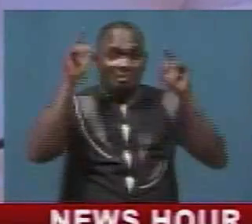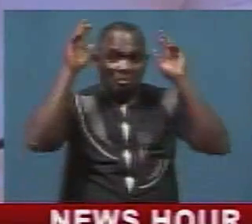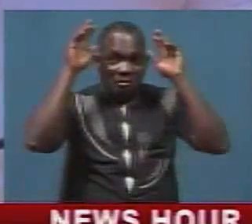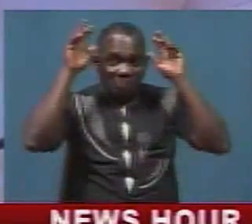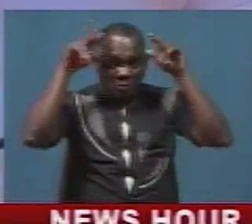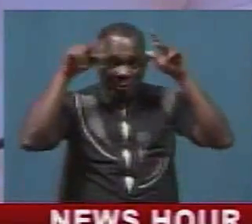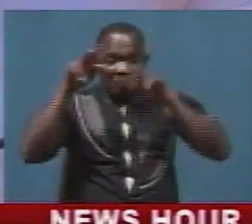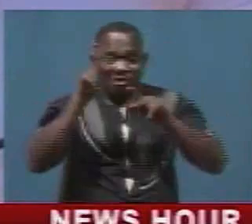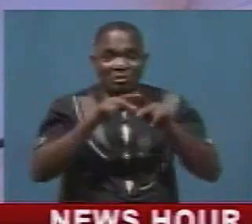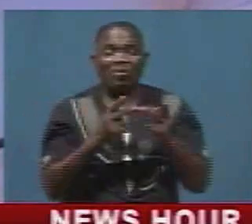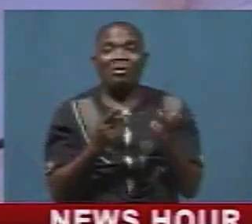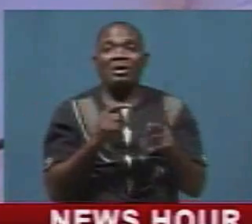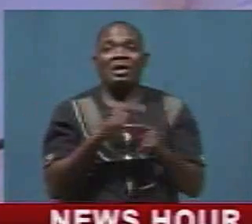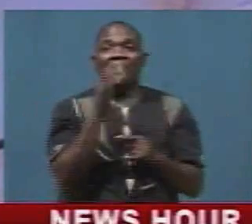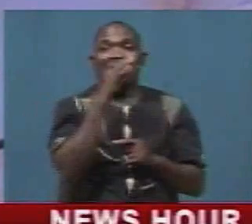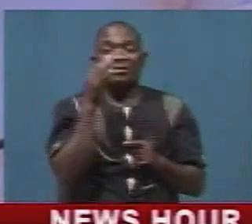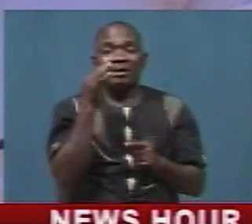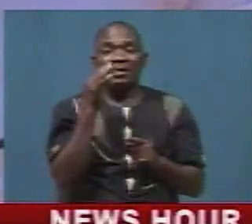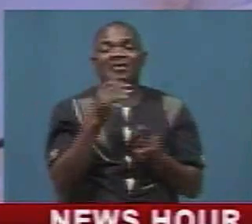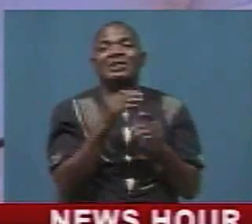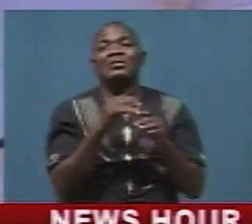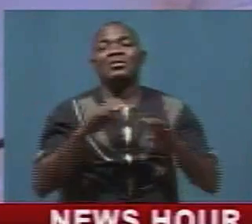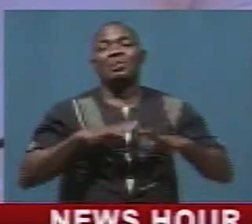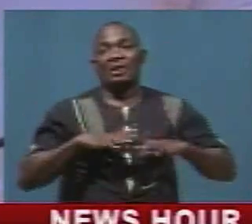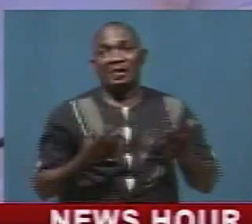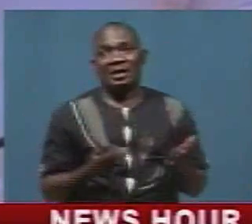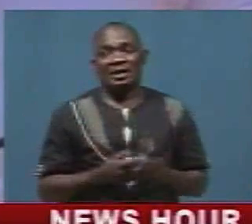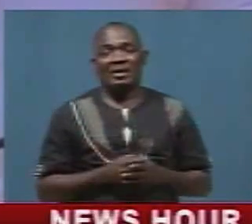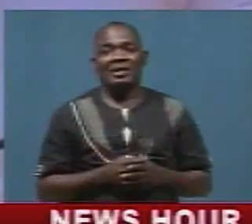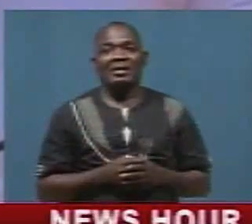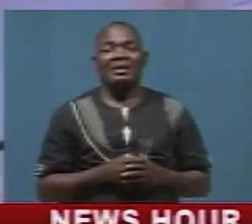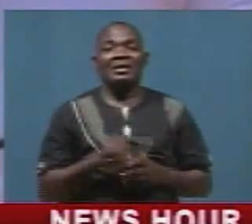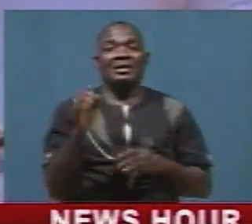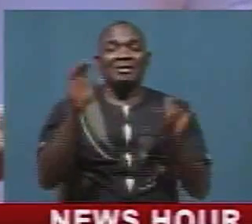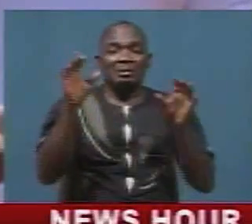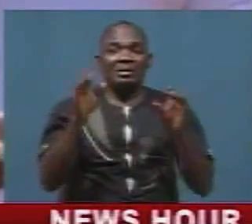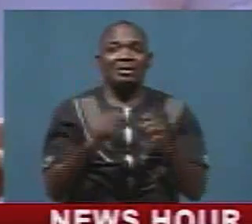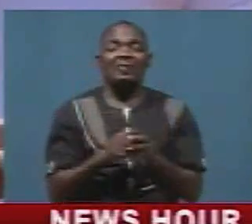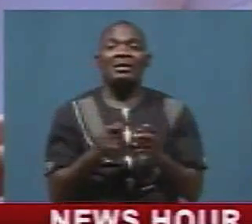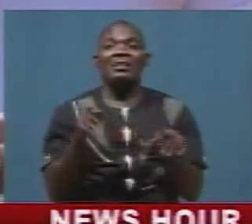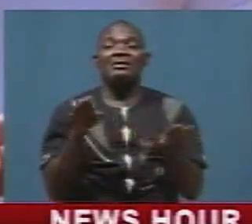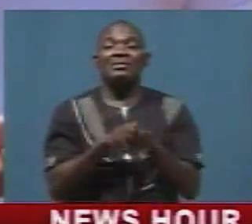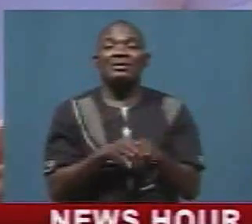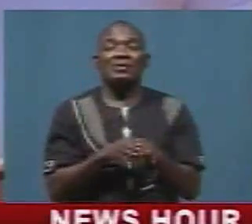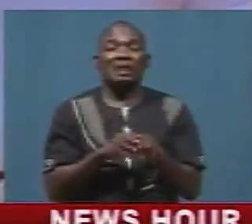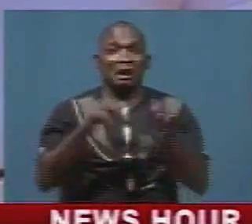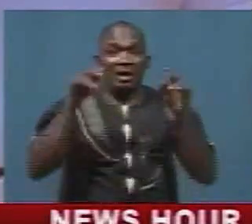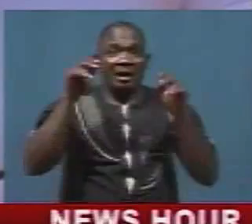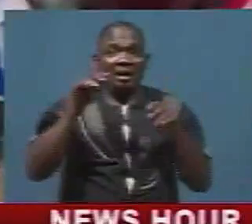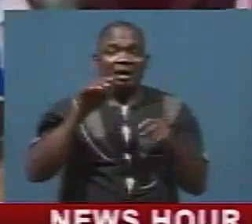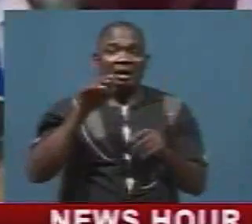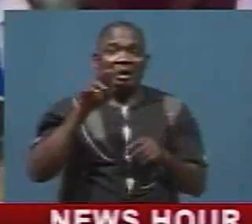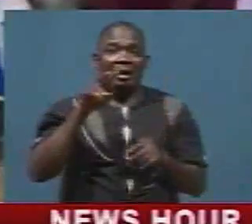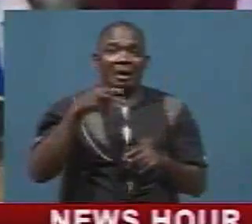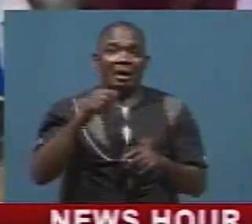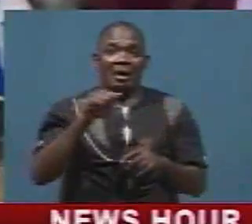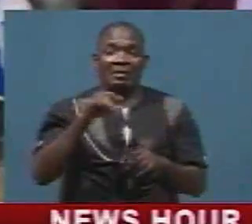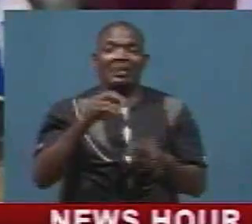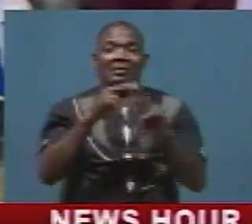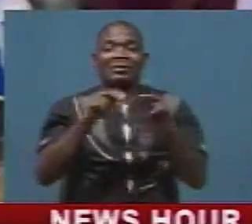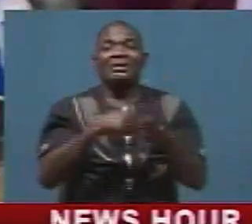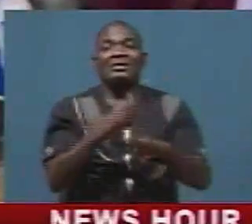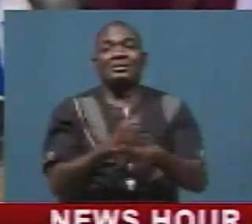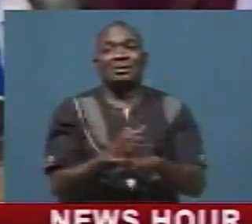year and a bind at the Hajj village. ABC, why I must say, who call Hajja? I call no cake. Professor Naana